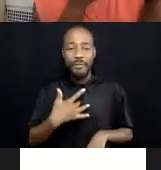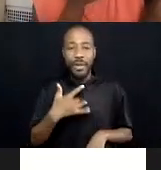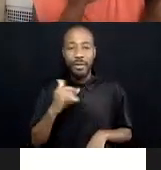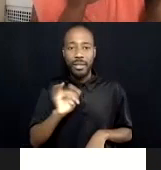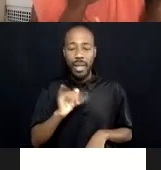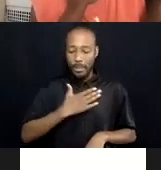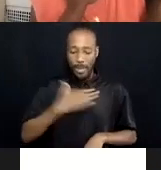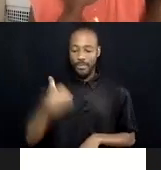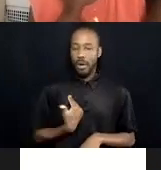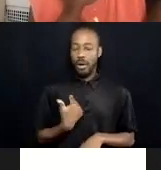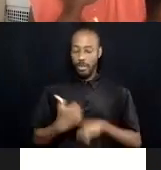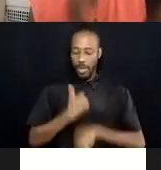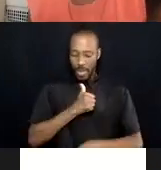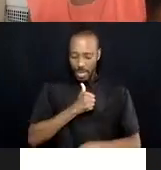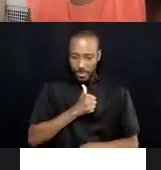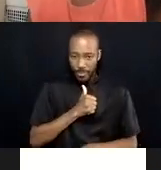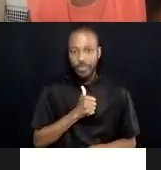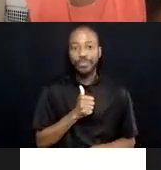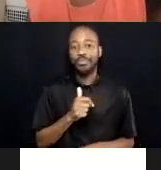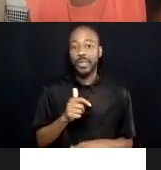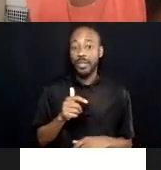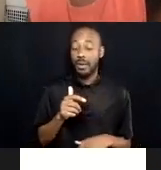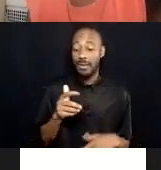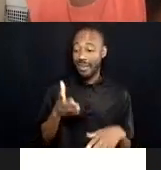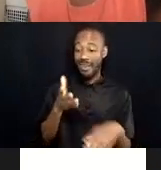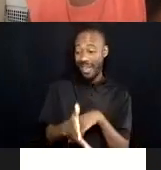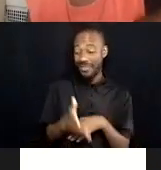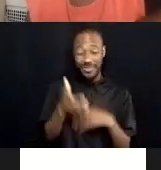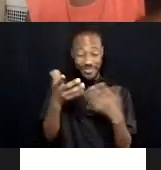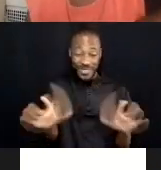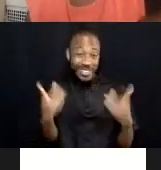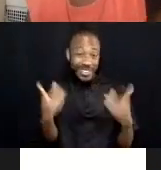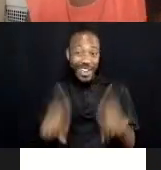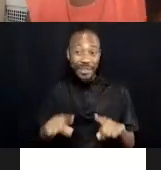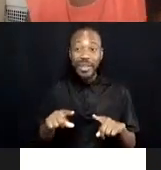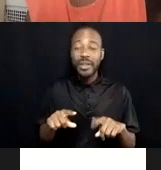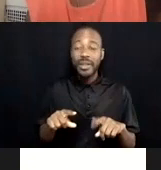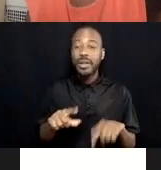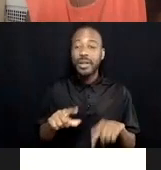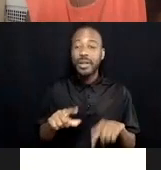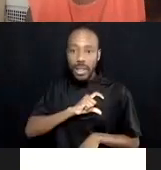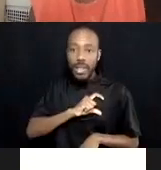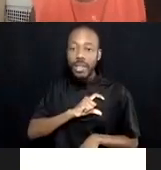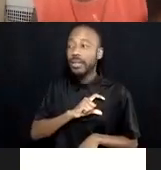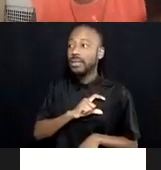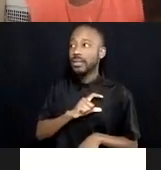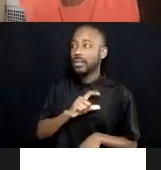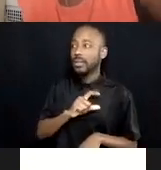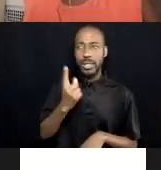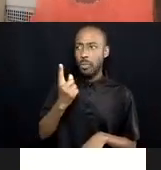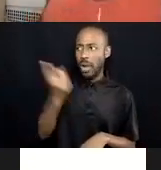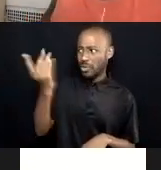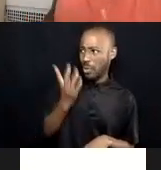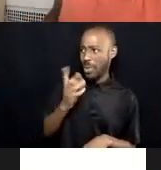fault. And so after that had happened, I was told that the police had drove past and they had asked